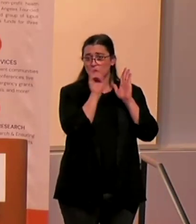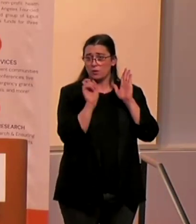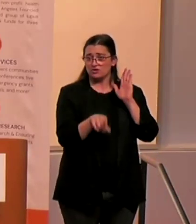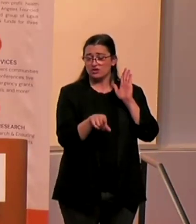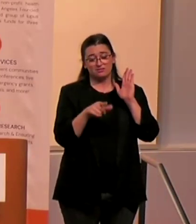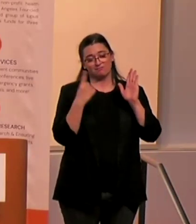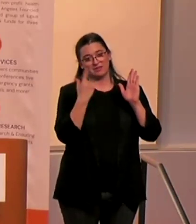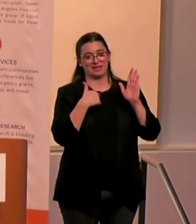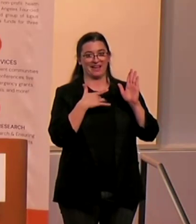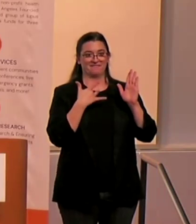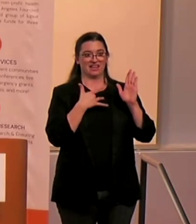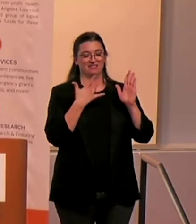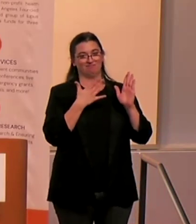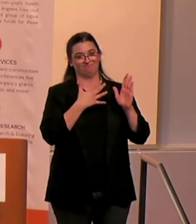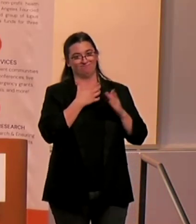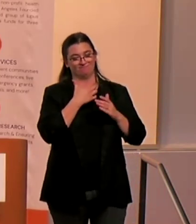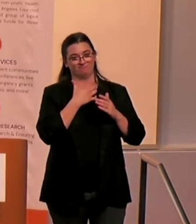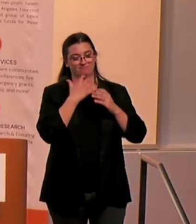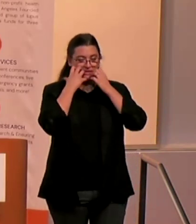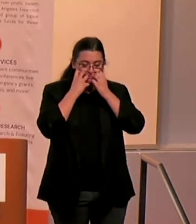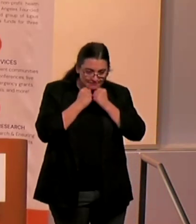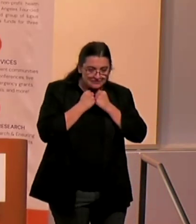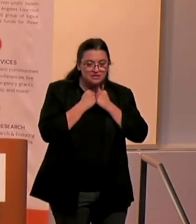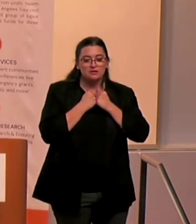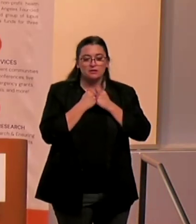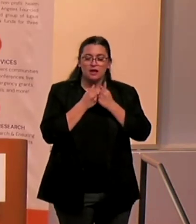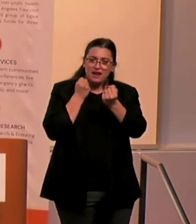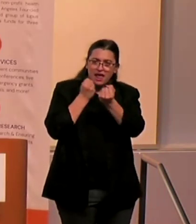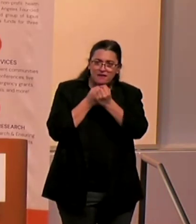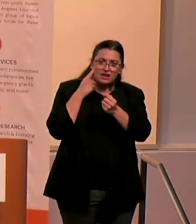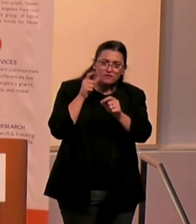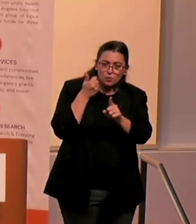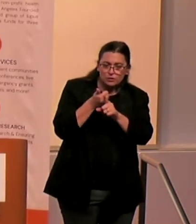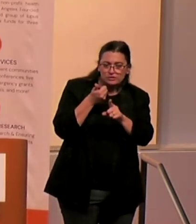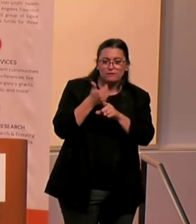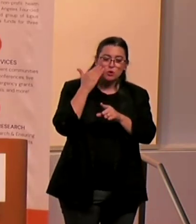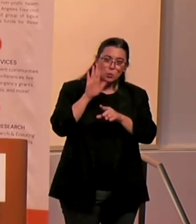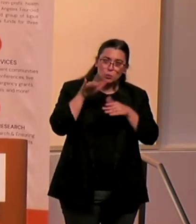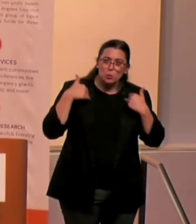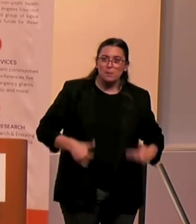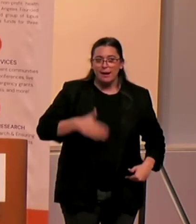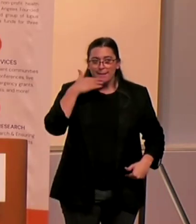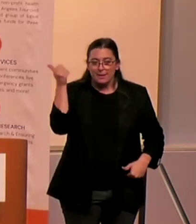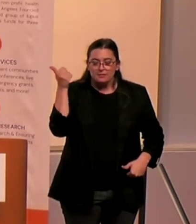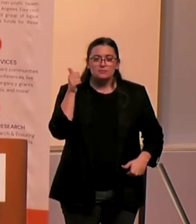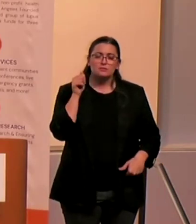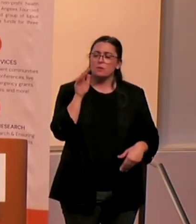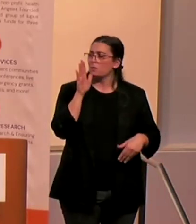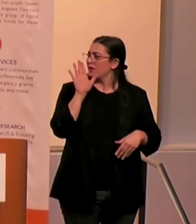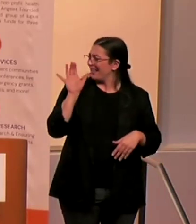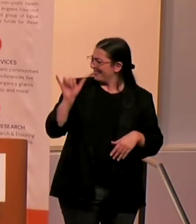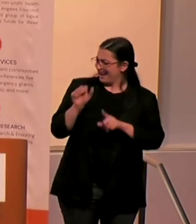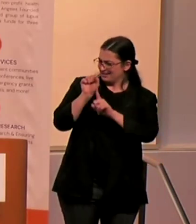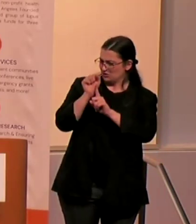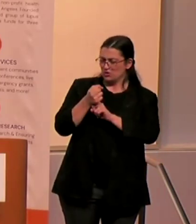really passionately about as well, but advocating for yourself in the medical setting and knowing your body best. So what did you do in that